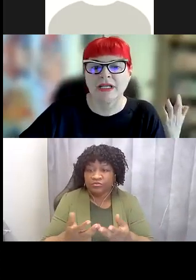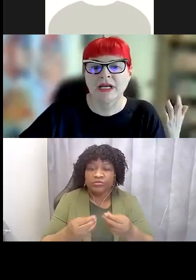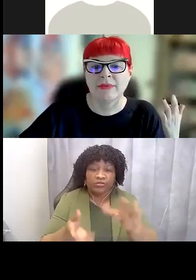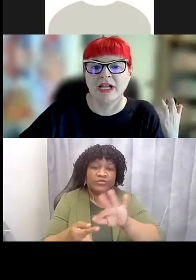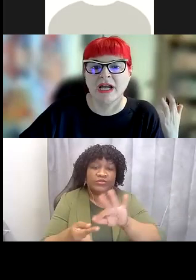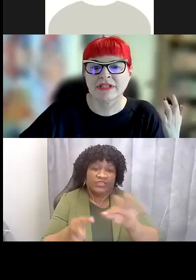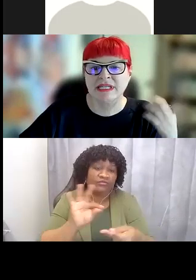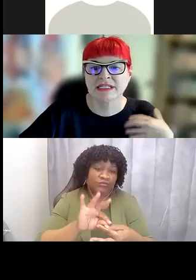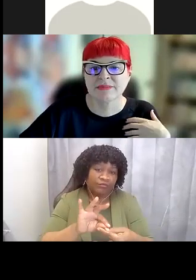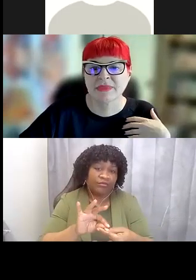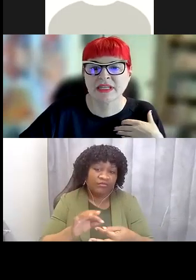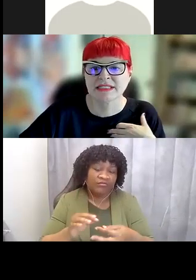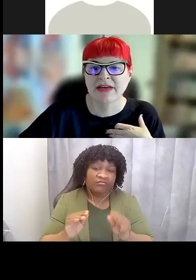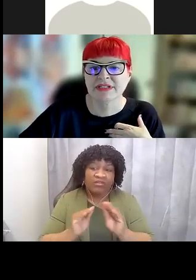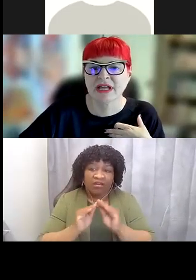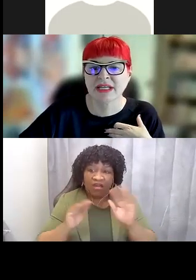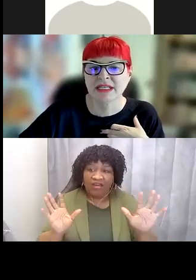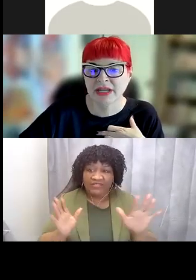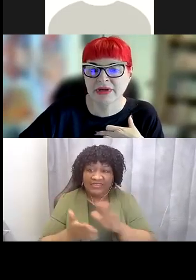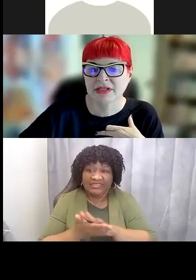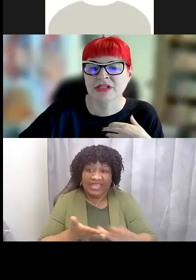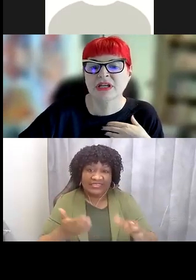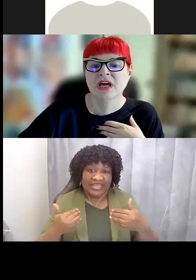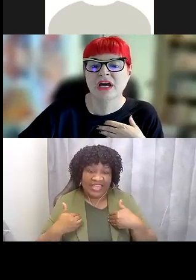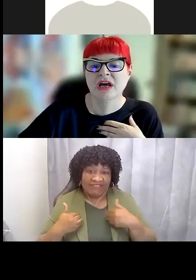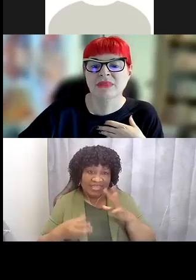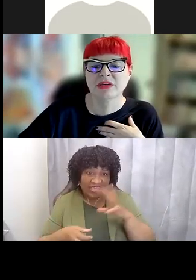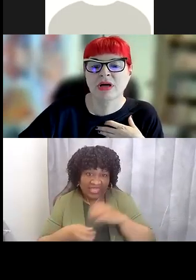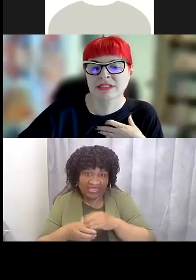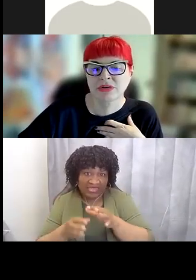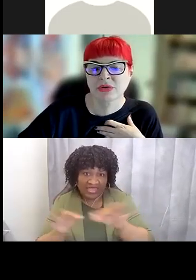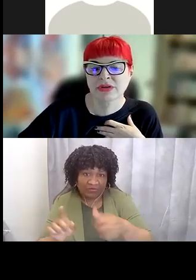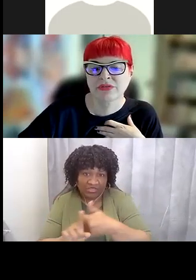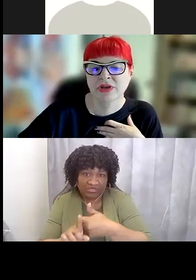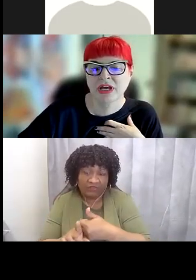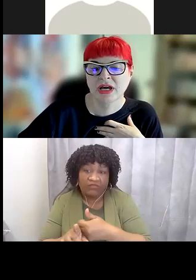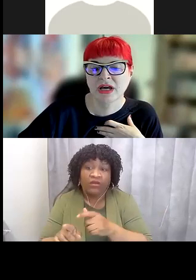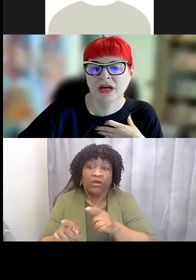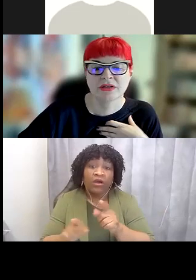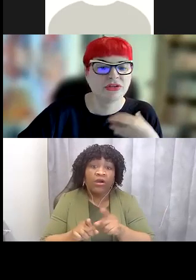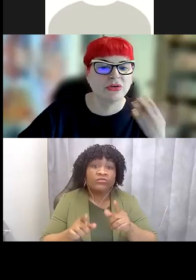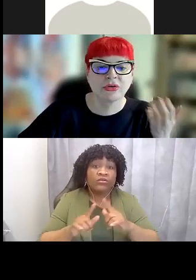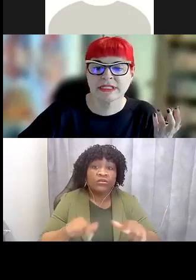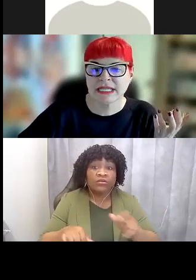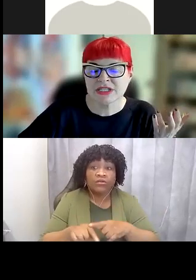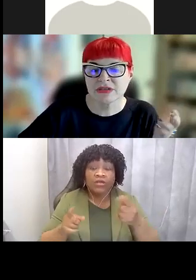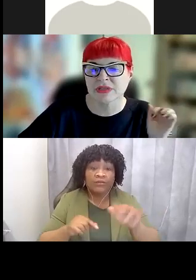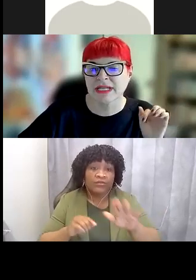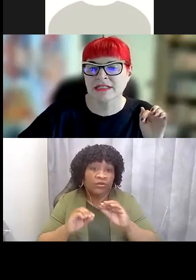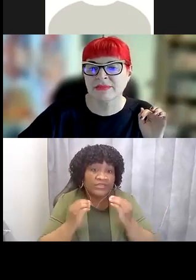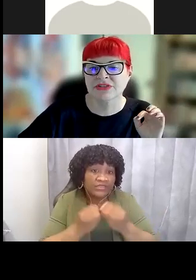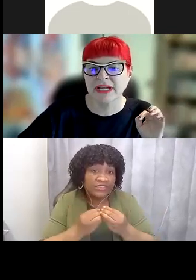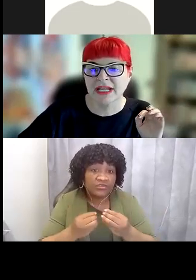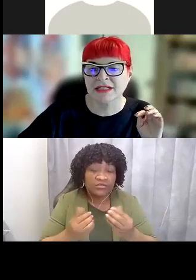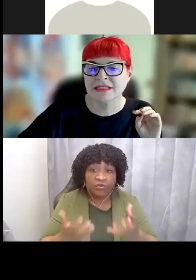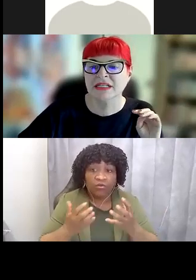interpret. I mean, obviously, it's nice to have it done in language. So also, if your organization would like